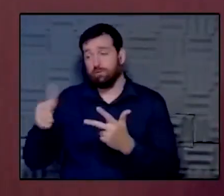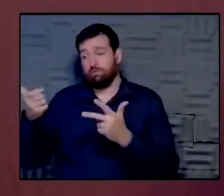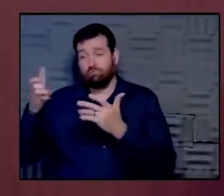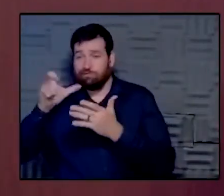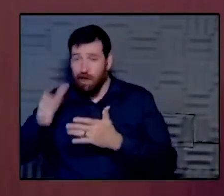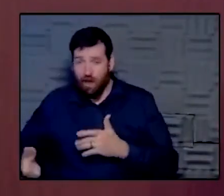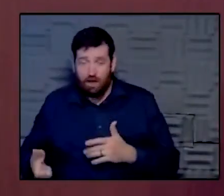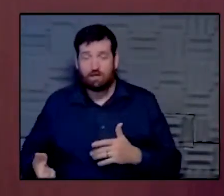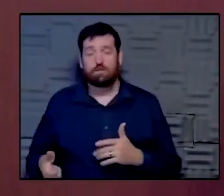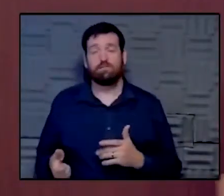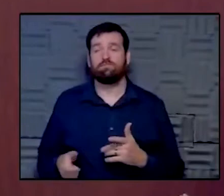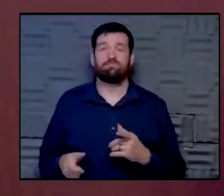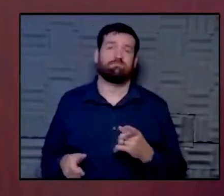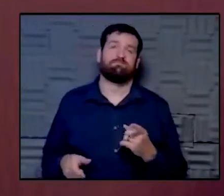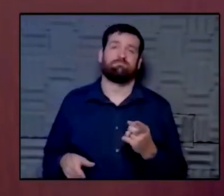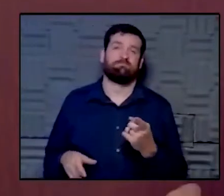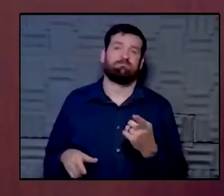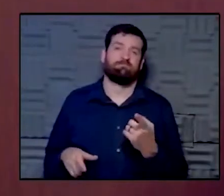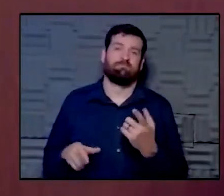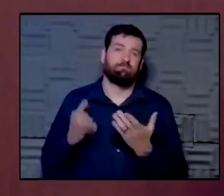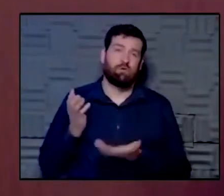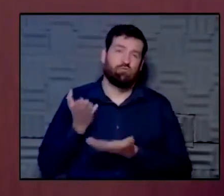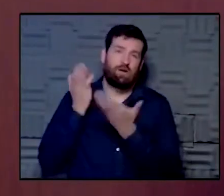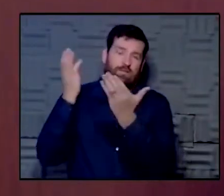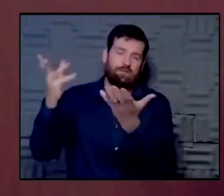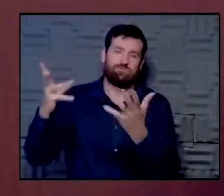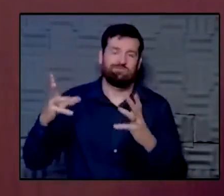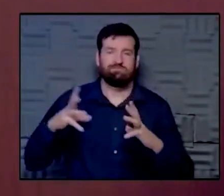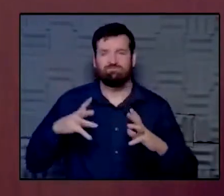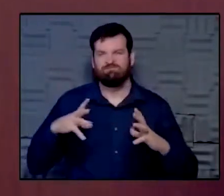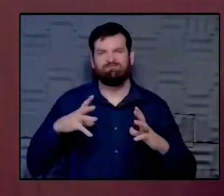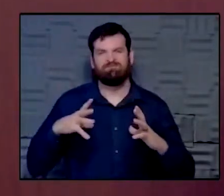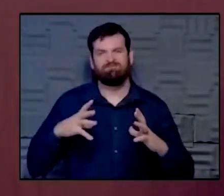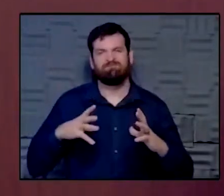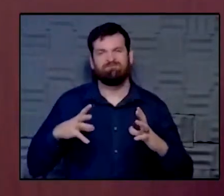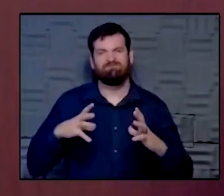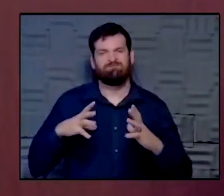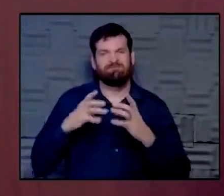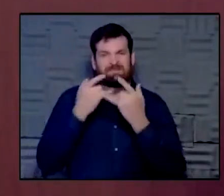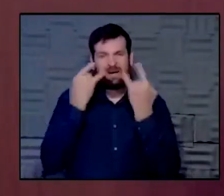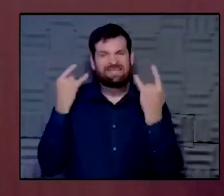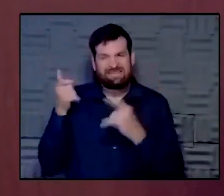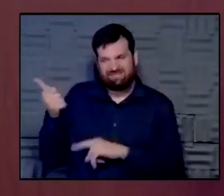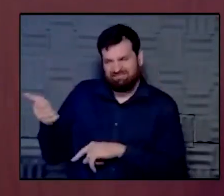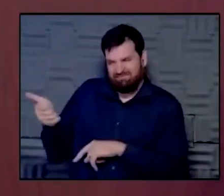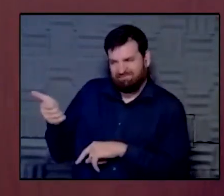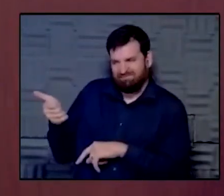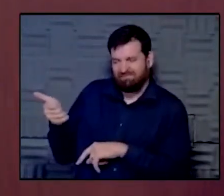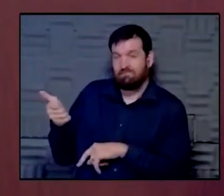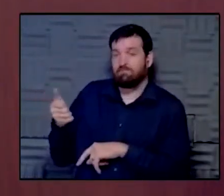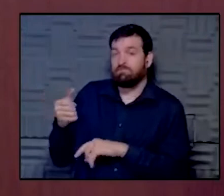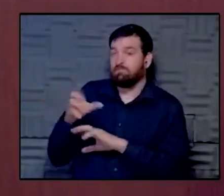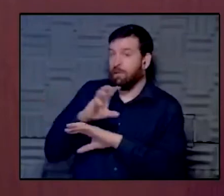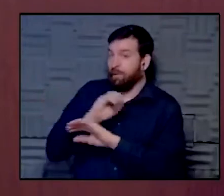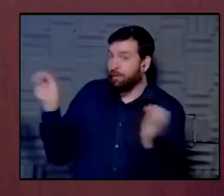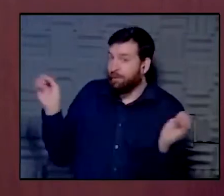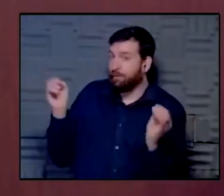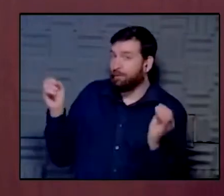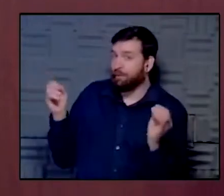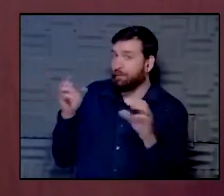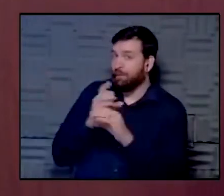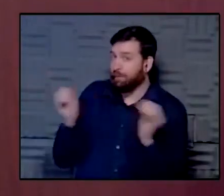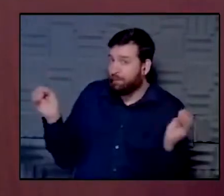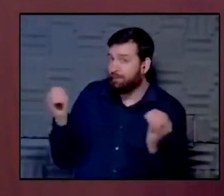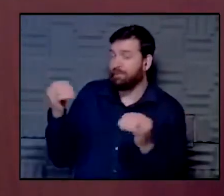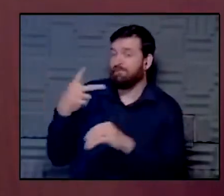vaccinated, you know, the recommendation is that they are still masking. That they would. Yeah, the